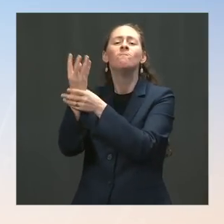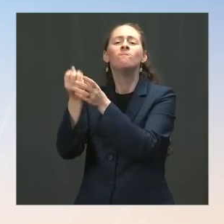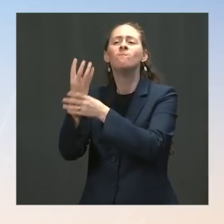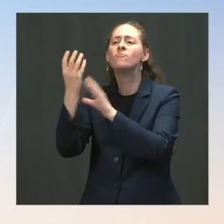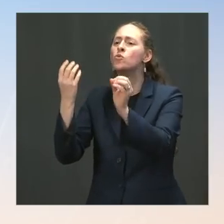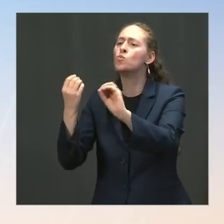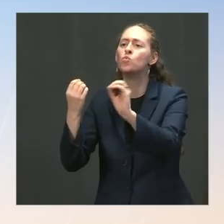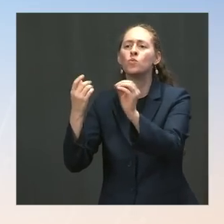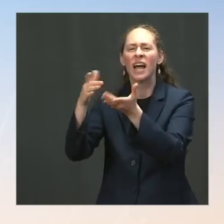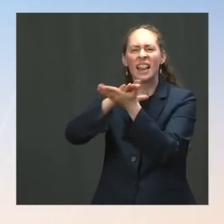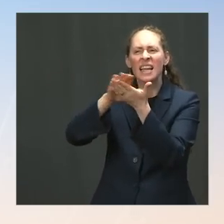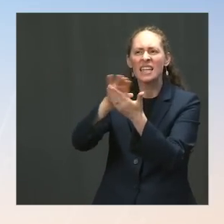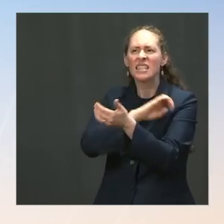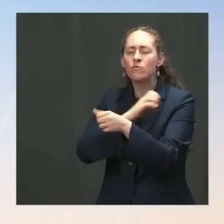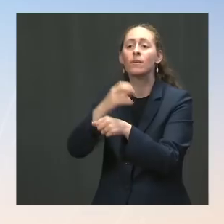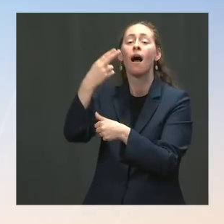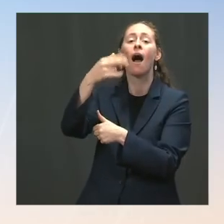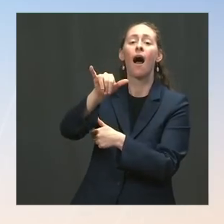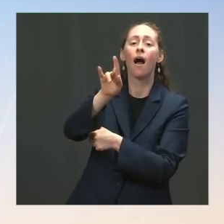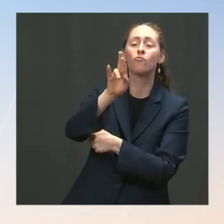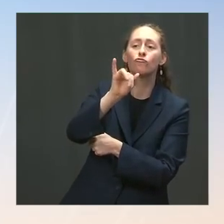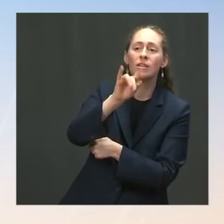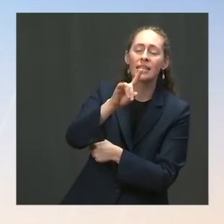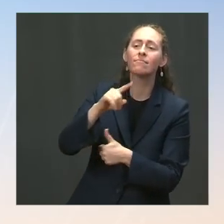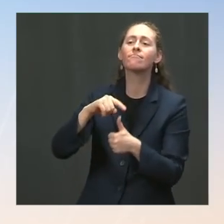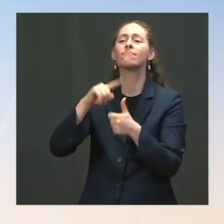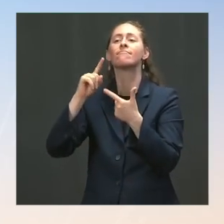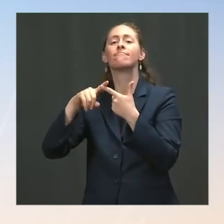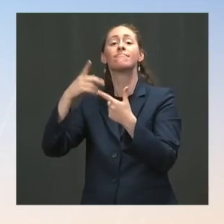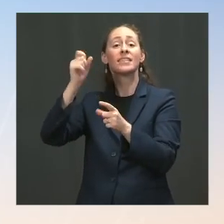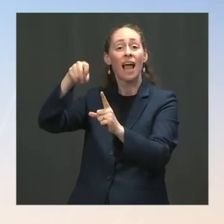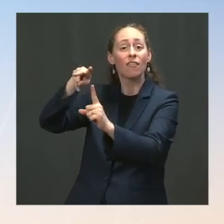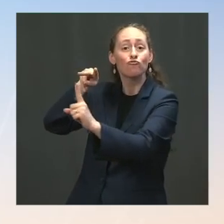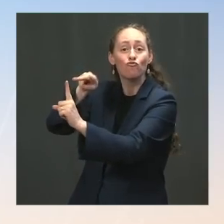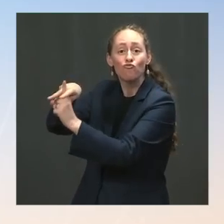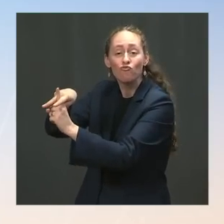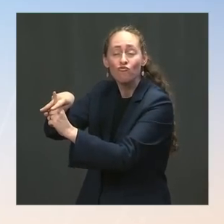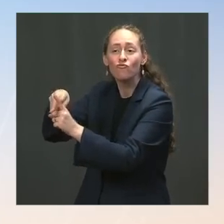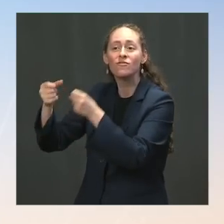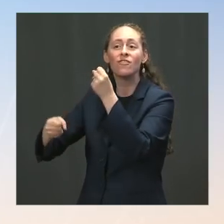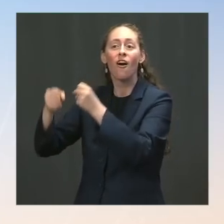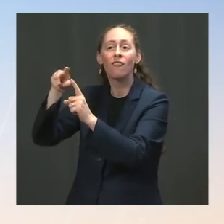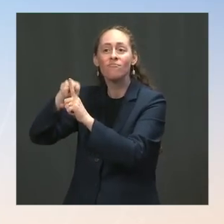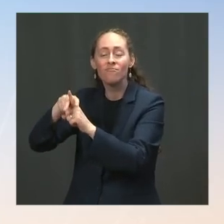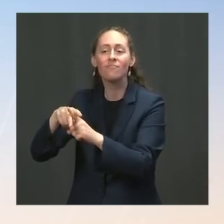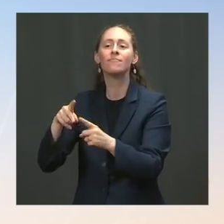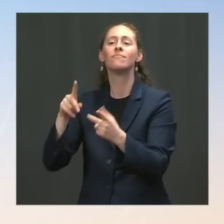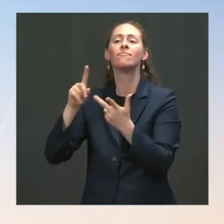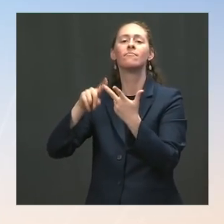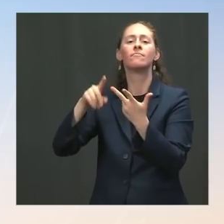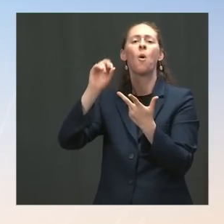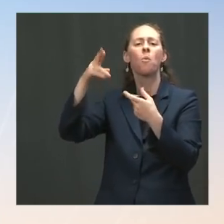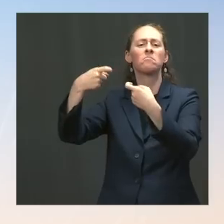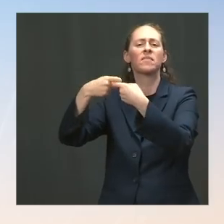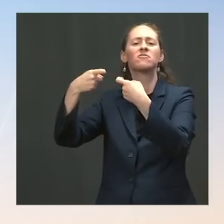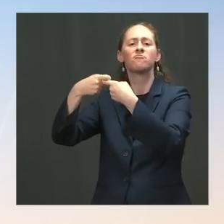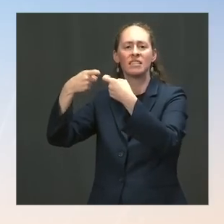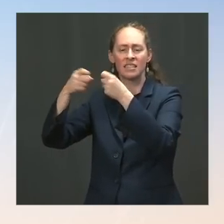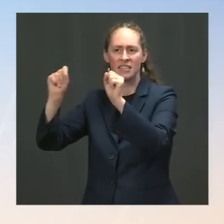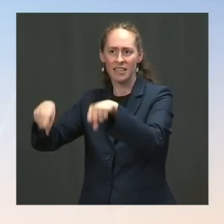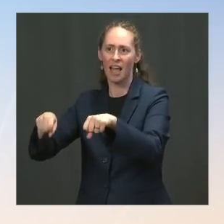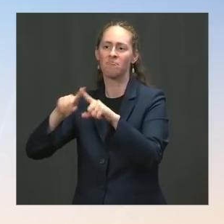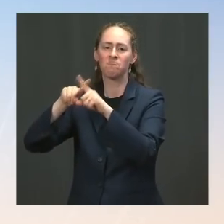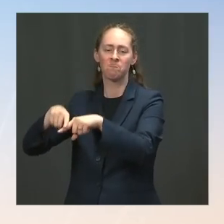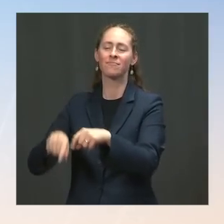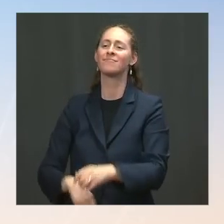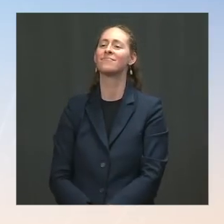In addition, later today, the Environmental Protection Agency and the Department of Transportation will announce how they are addressing the previous administration's